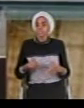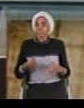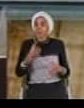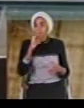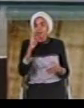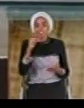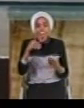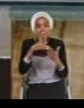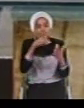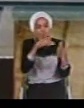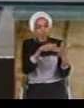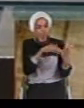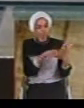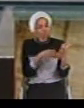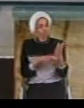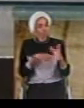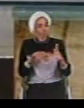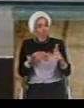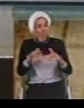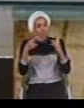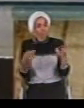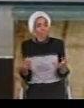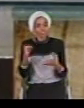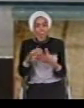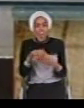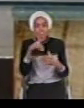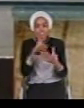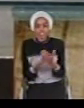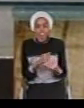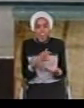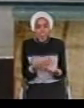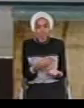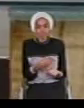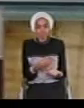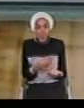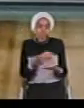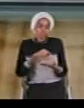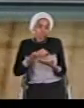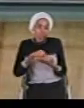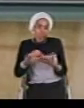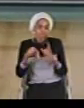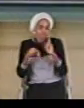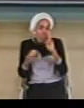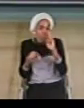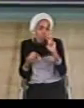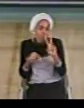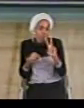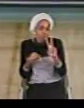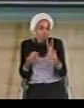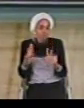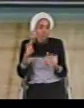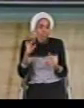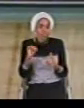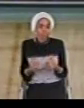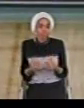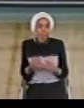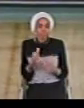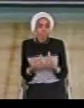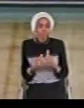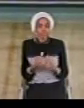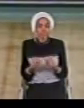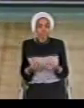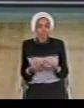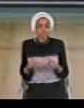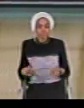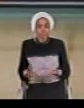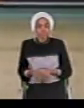itemized revelations in that gospel. Verse 2, by which also